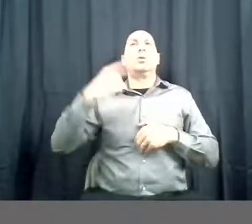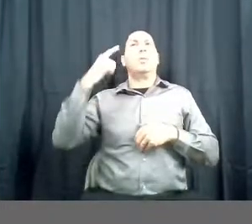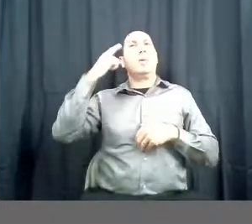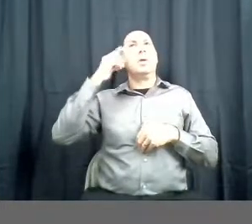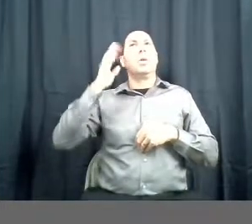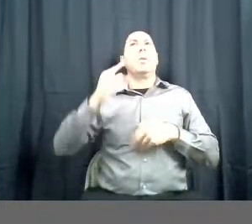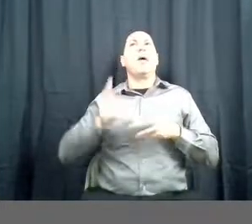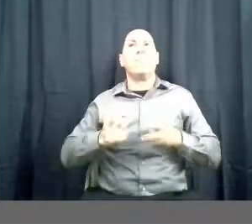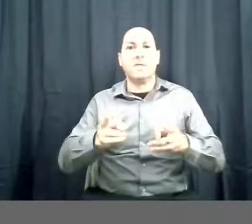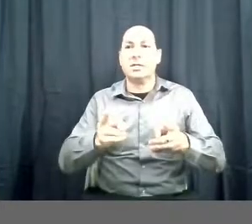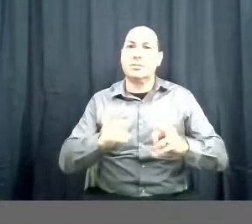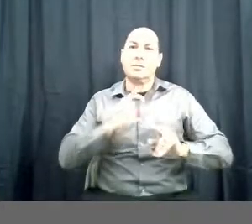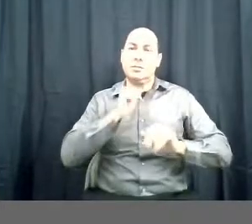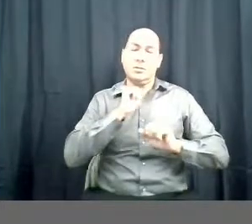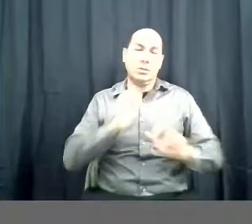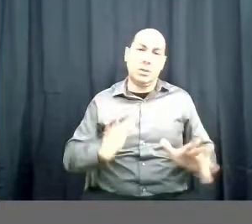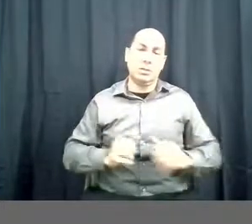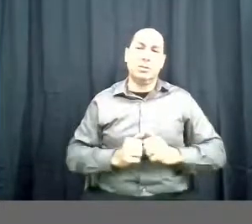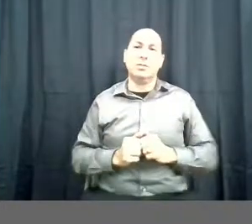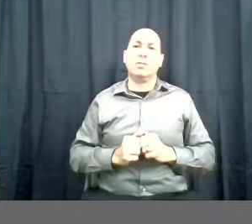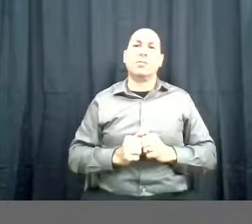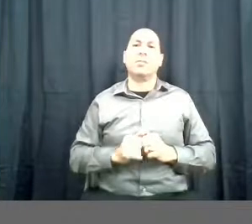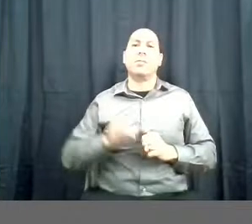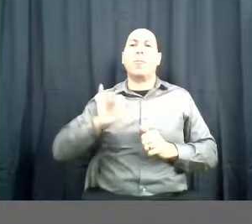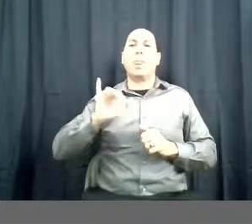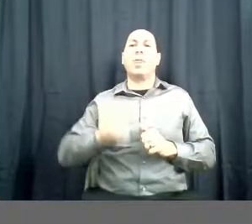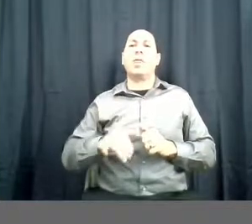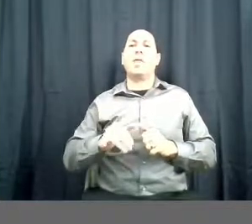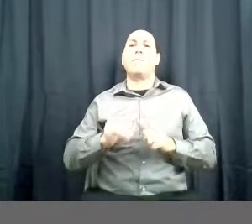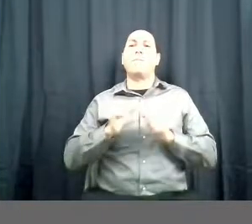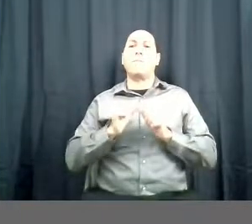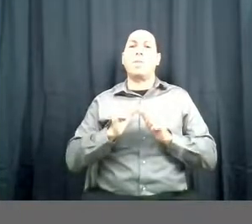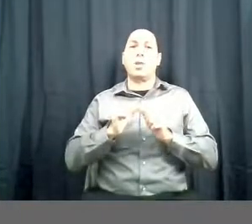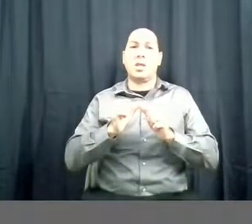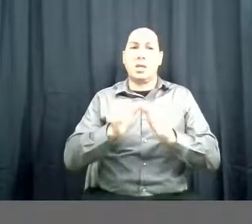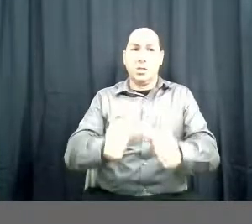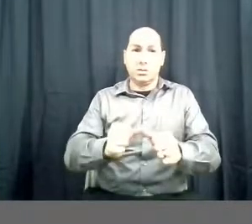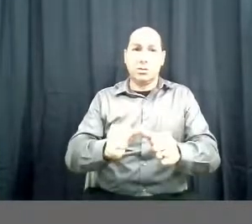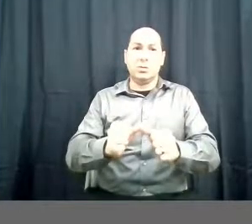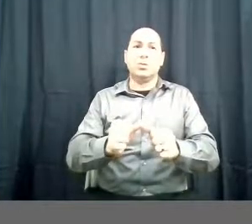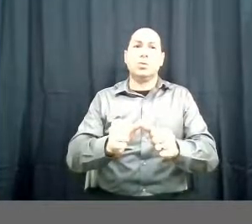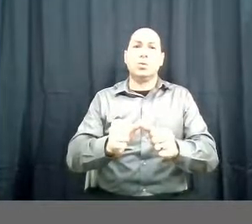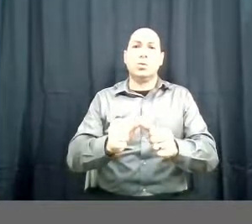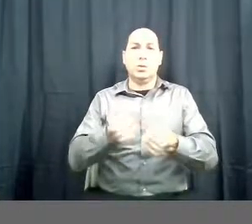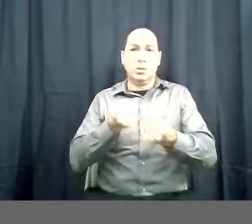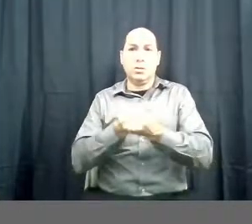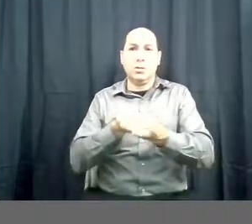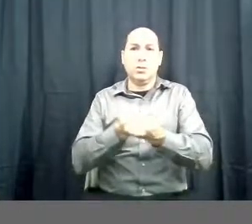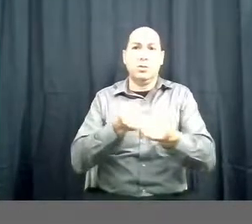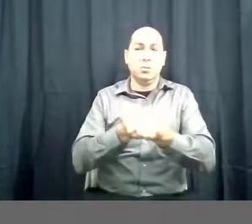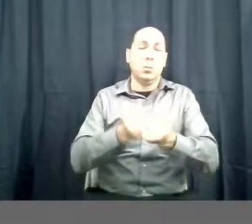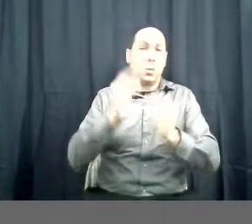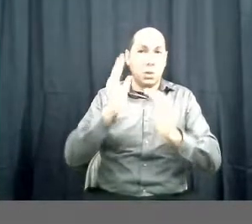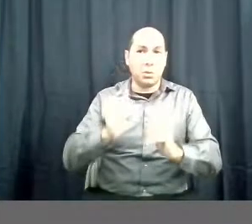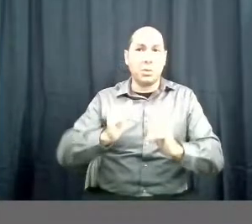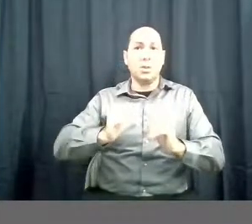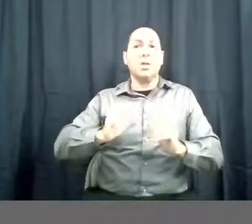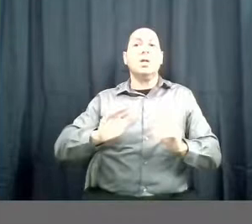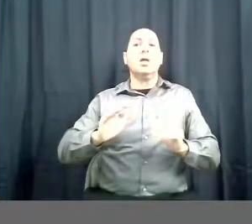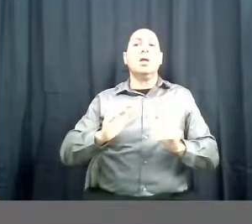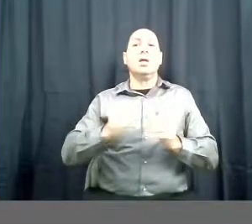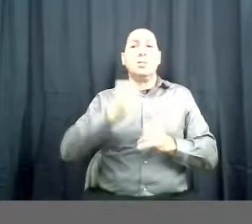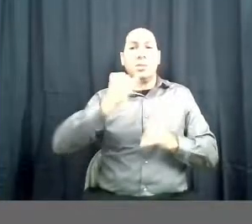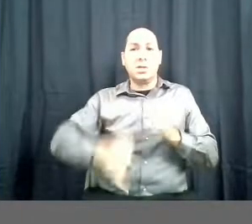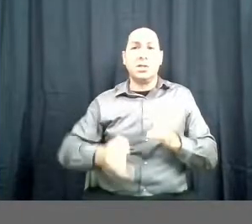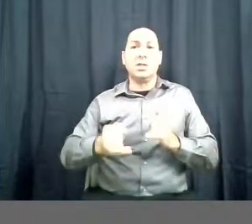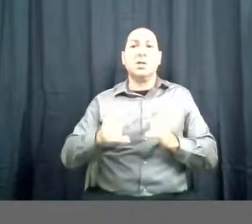period of time. So that stimulus is much more pushed out over time. And then finally, you're correct that with the Medicaid,